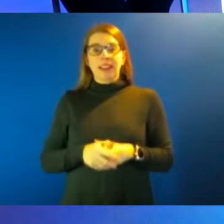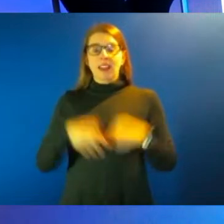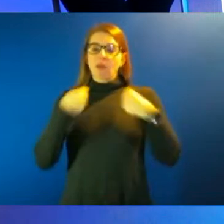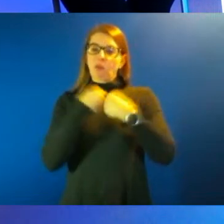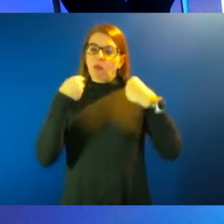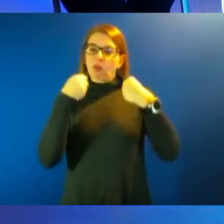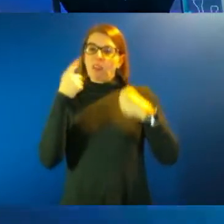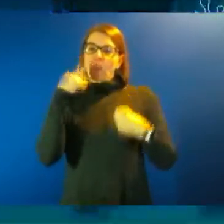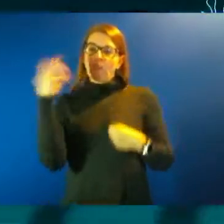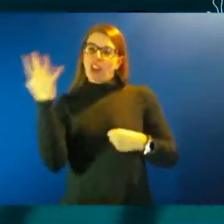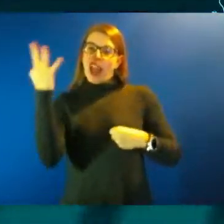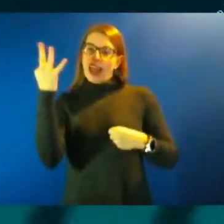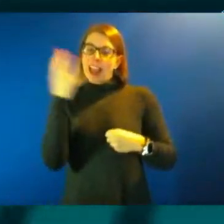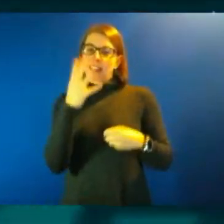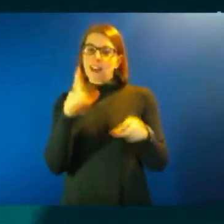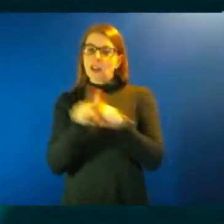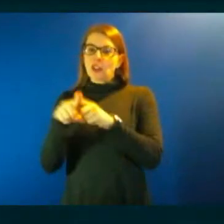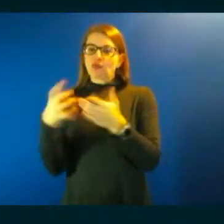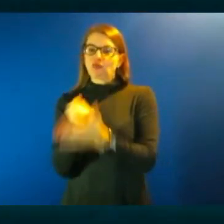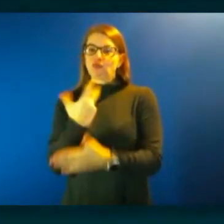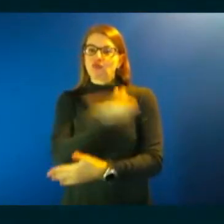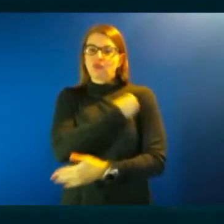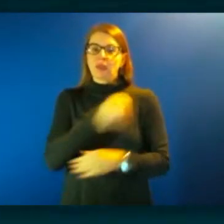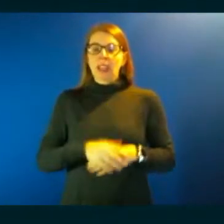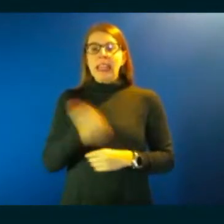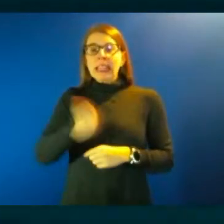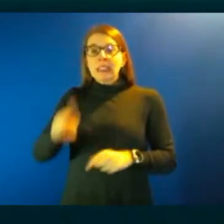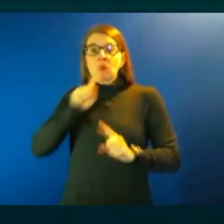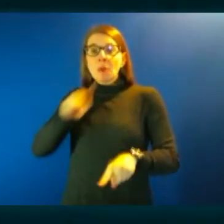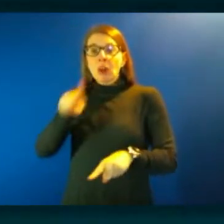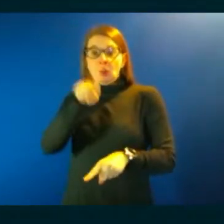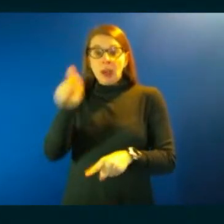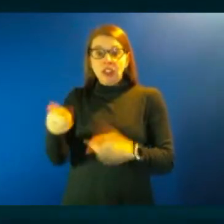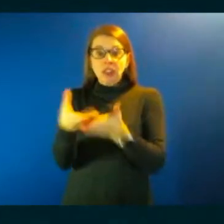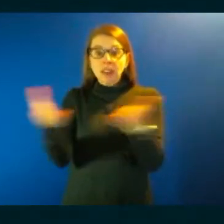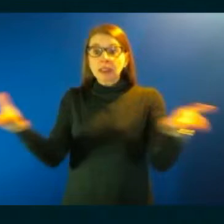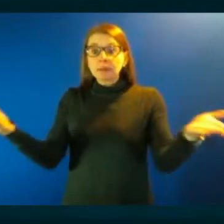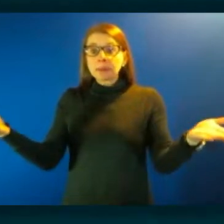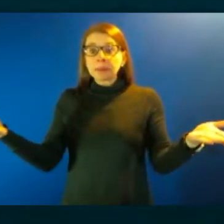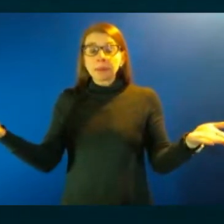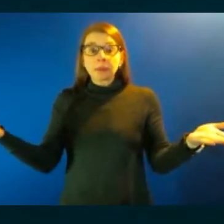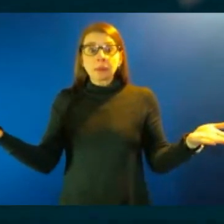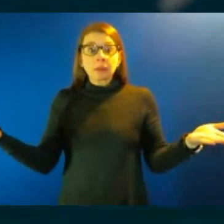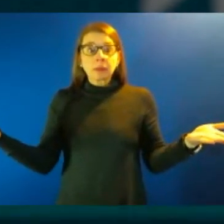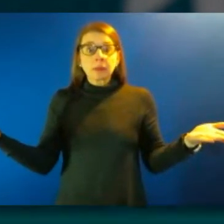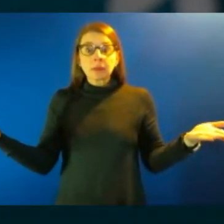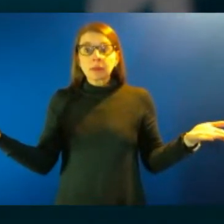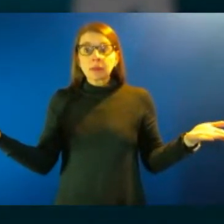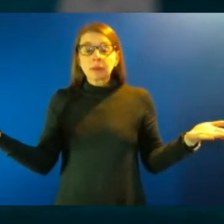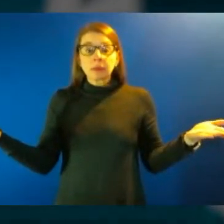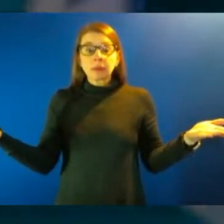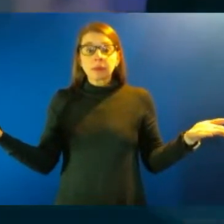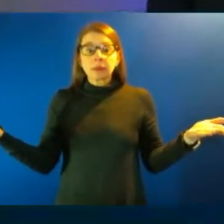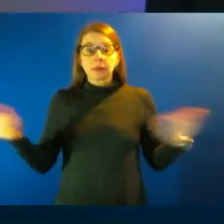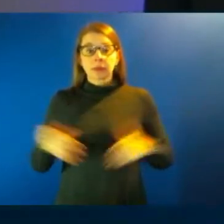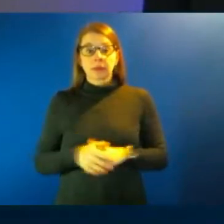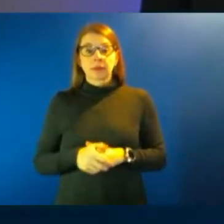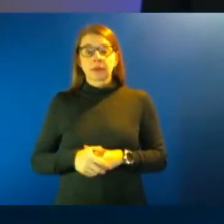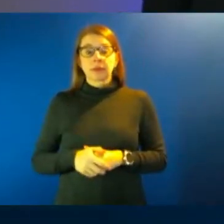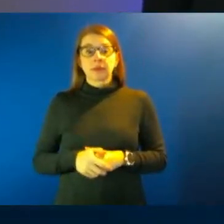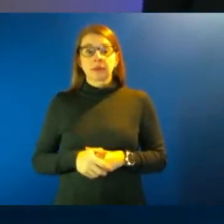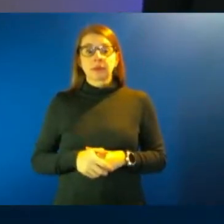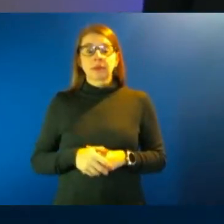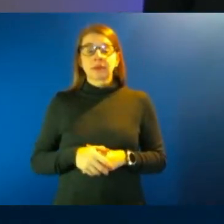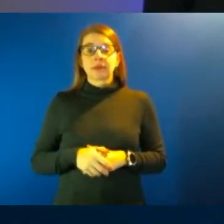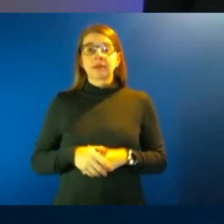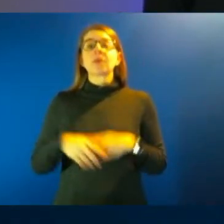it. it. Okay, Well so do we have any reporter questions today, by the way? Well, let's do our COVID count, then we'll get to reporter questions. Dr. Hawkinson, good